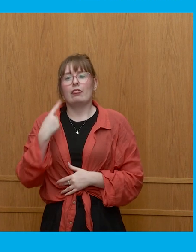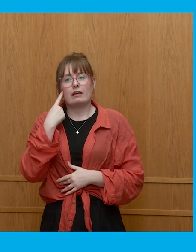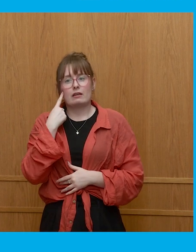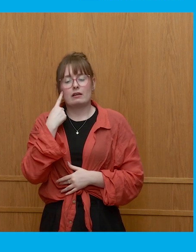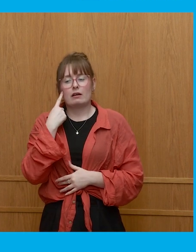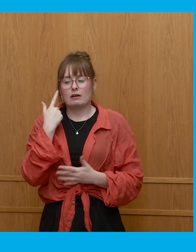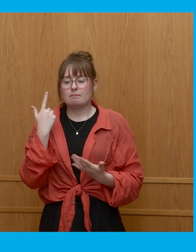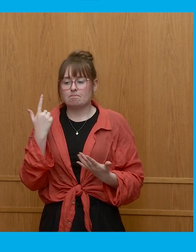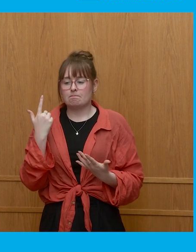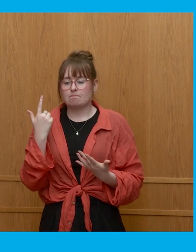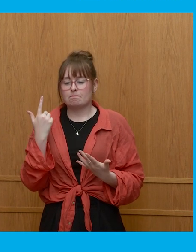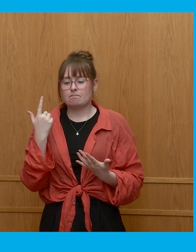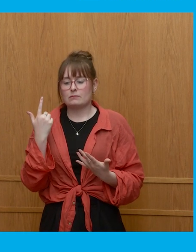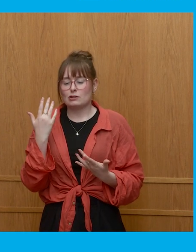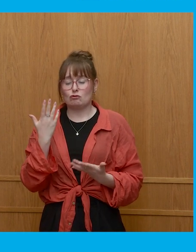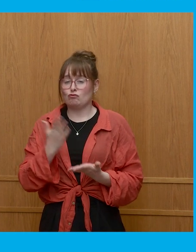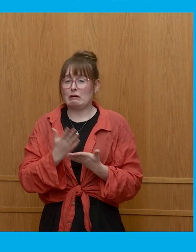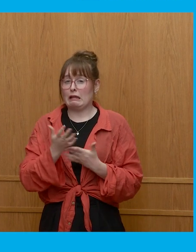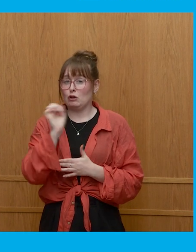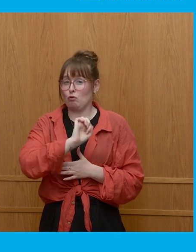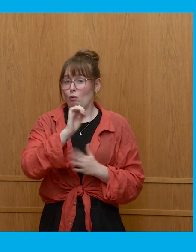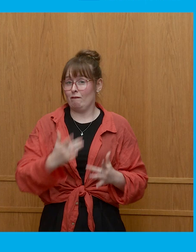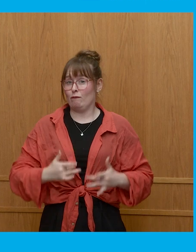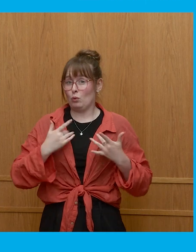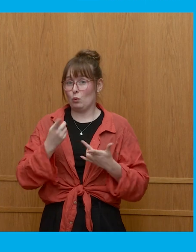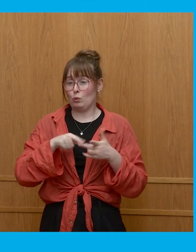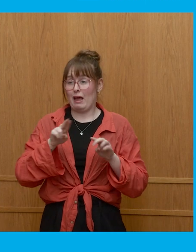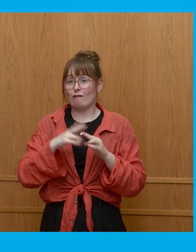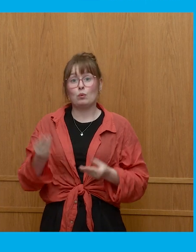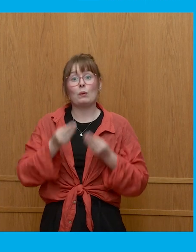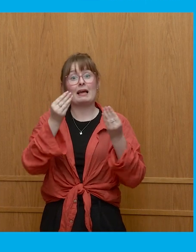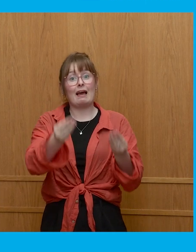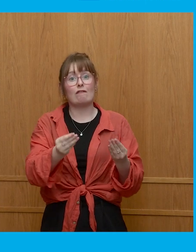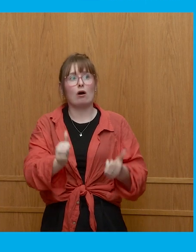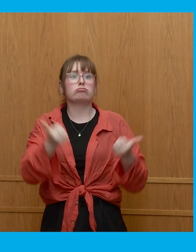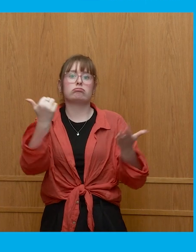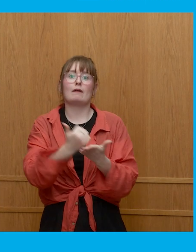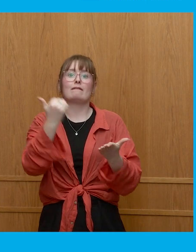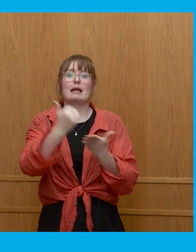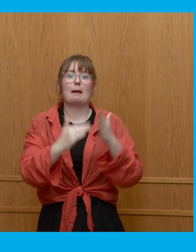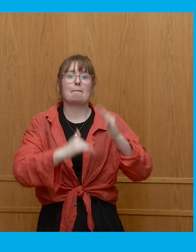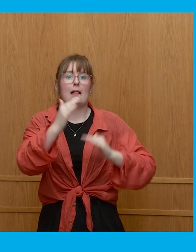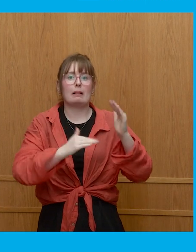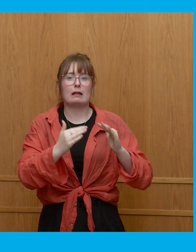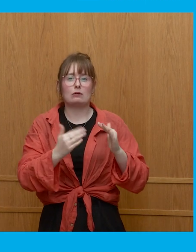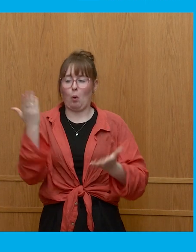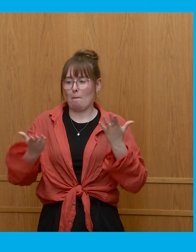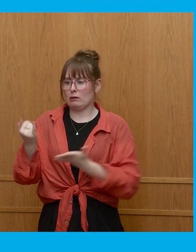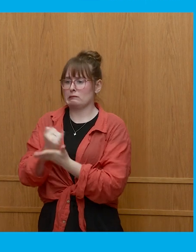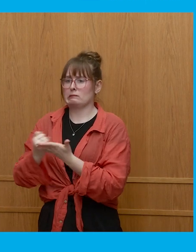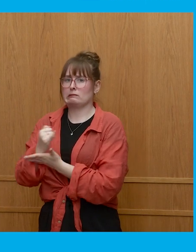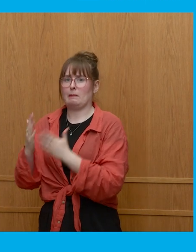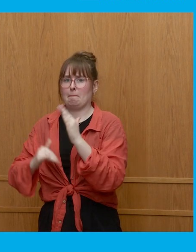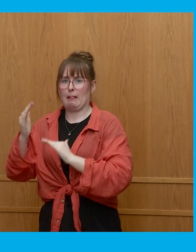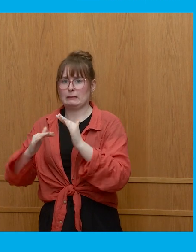it's a very subjective thing about if you give somebody a good building as opposed to working in a poor building. And I